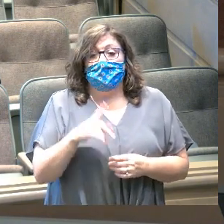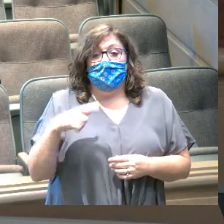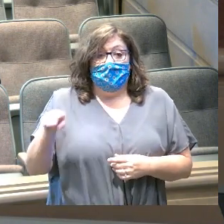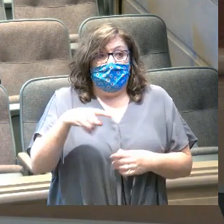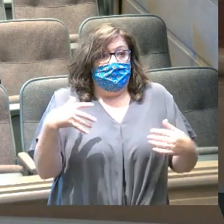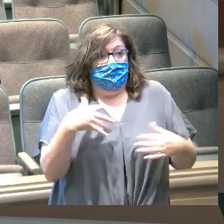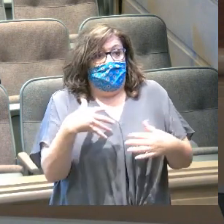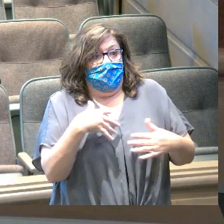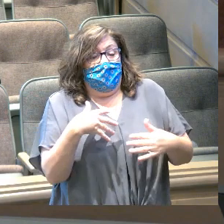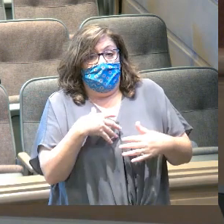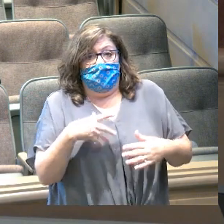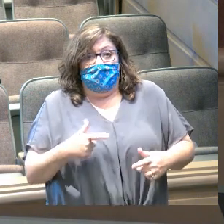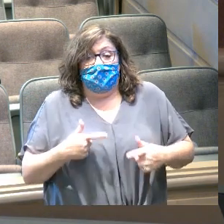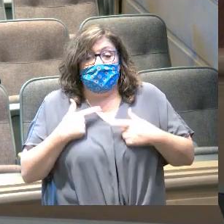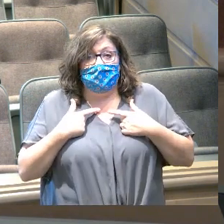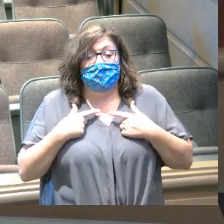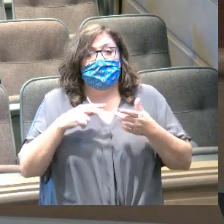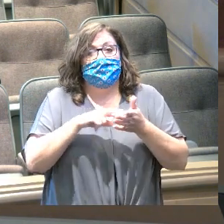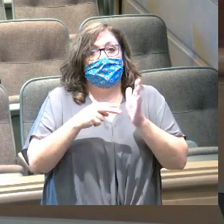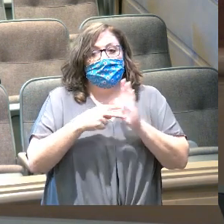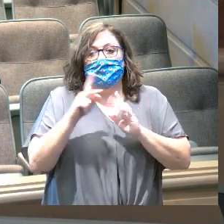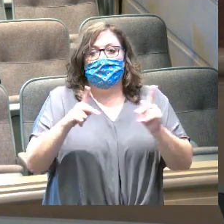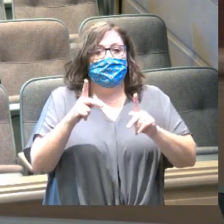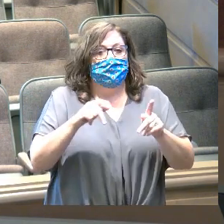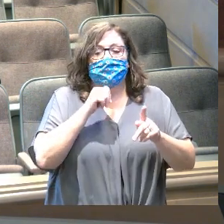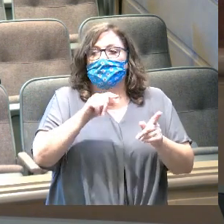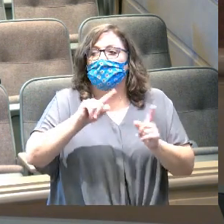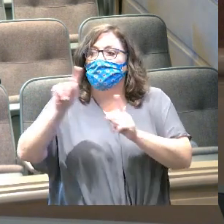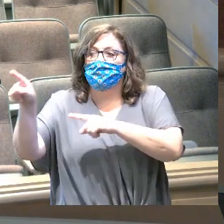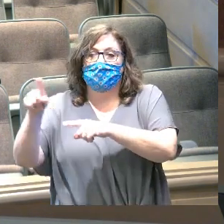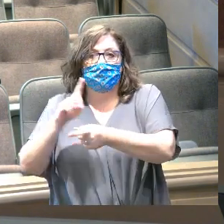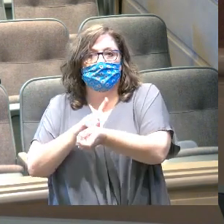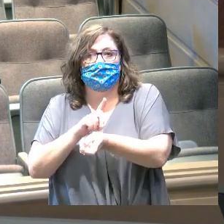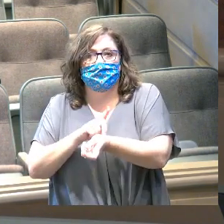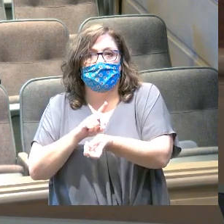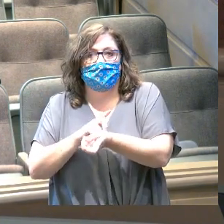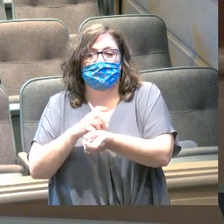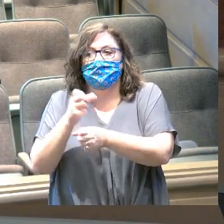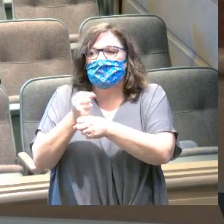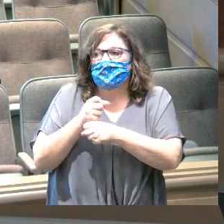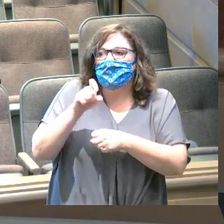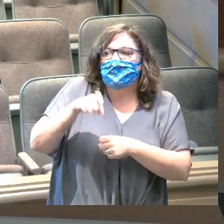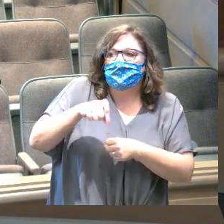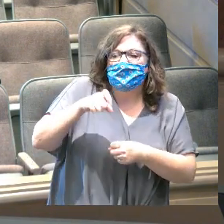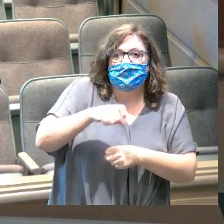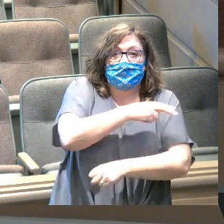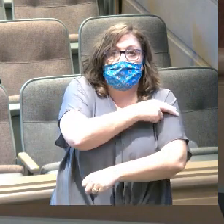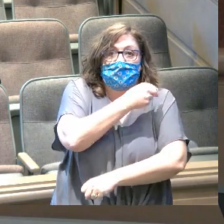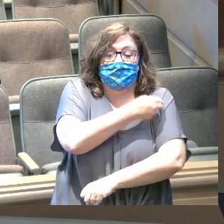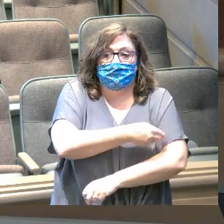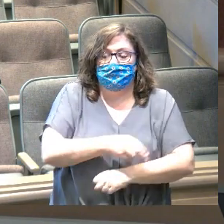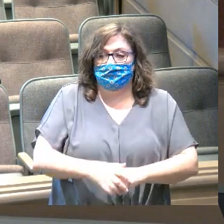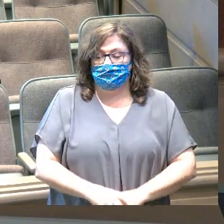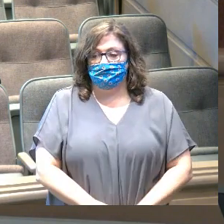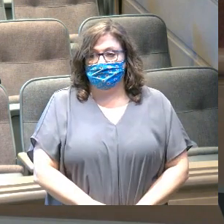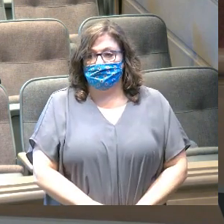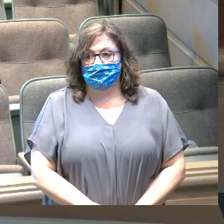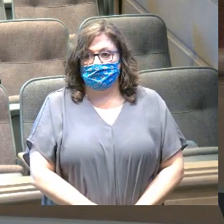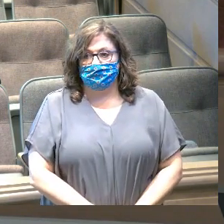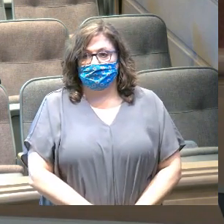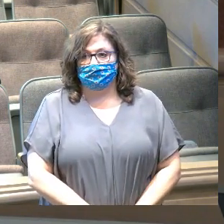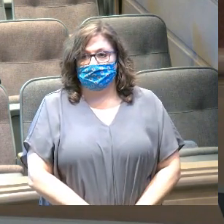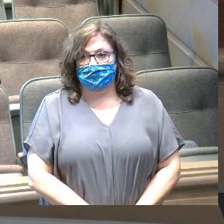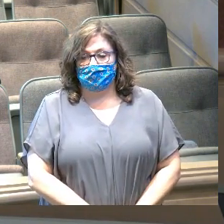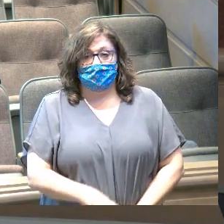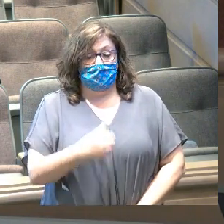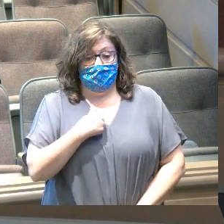causes people to not go and get necessary medical care at the hospital when they need it. I'm not at